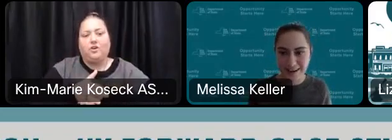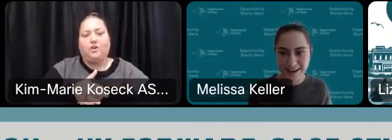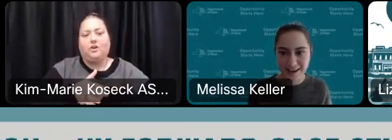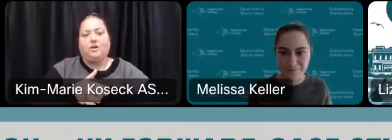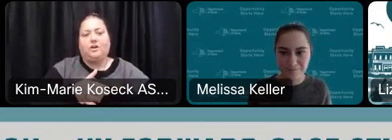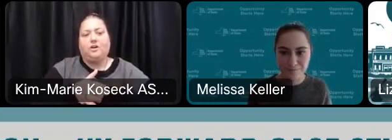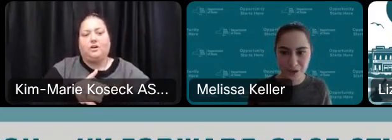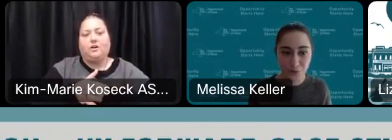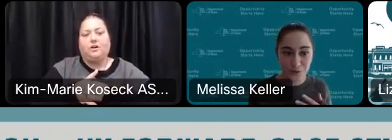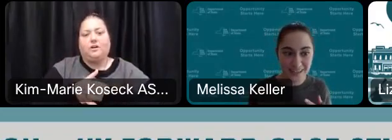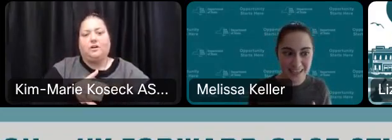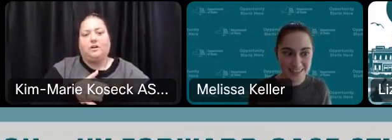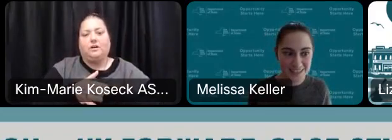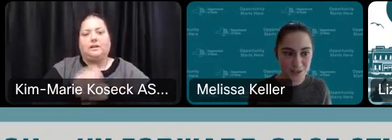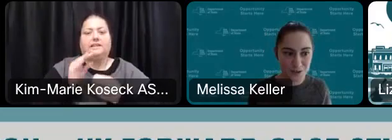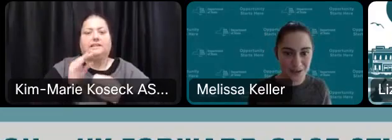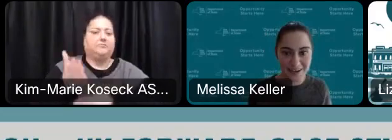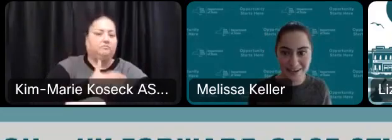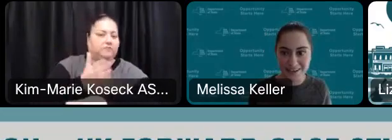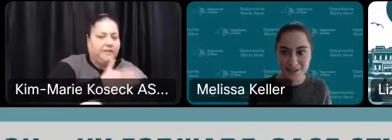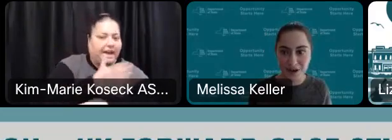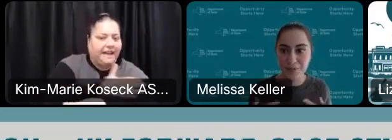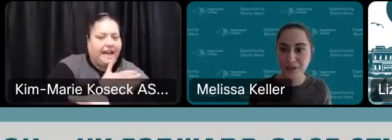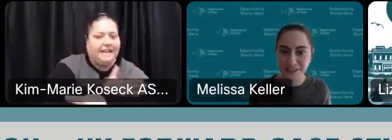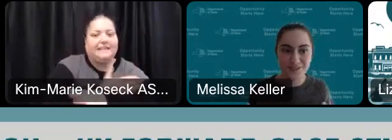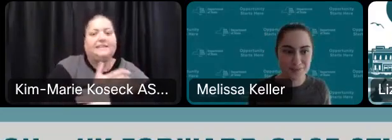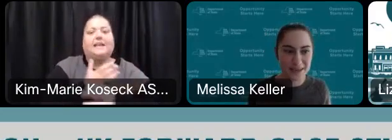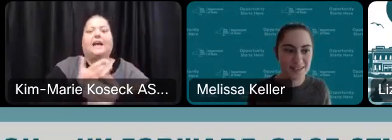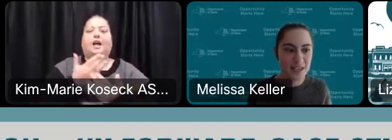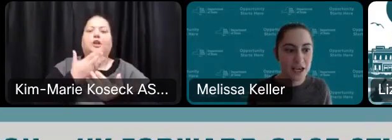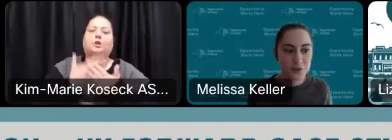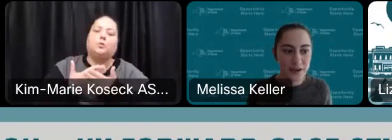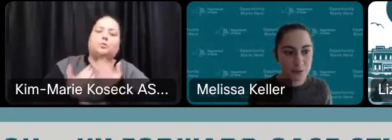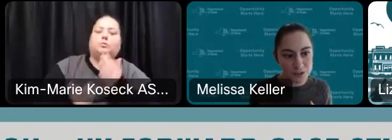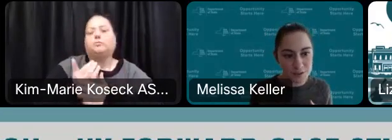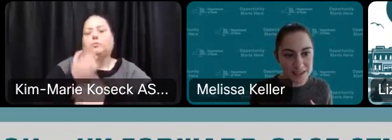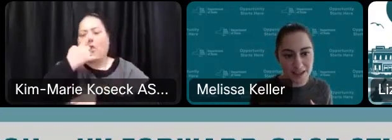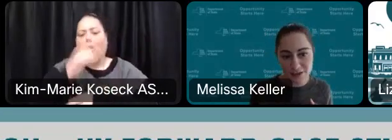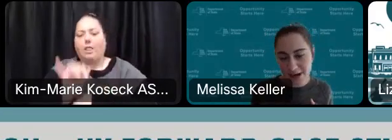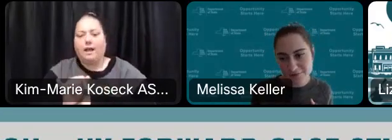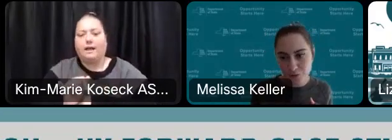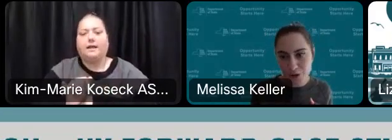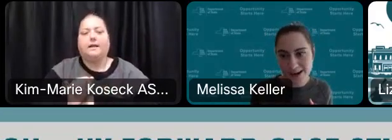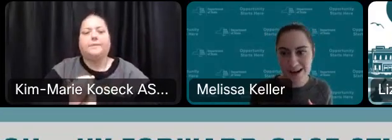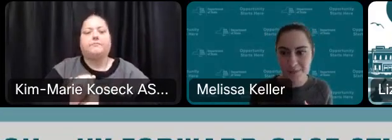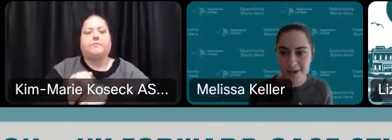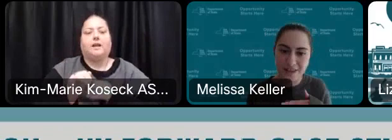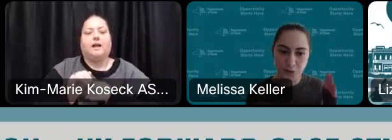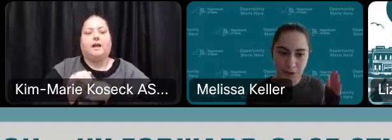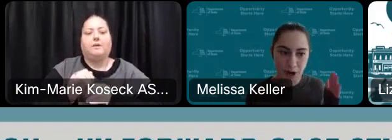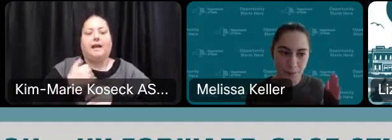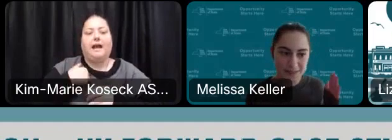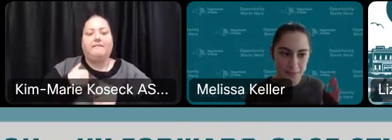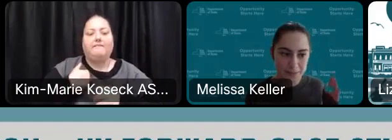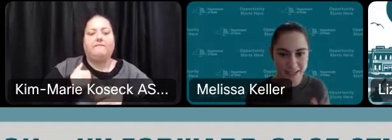been revitalized into a productive space. So we have commercial space on the ground floor and then